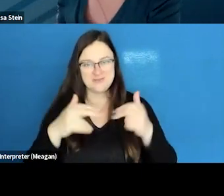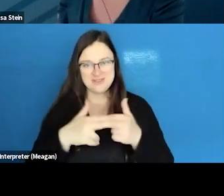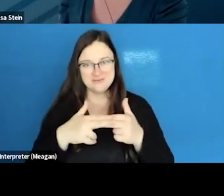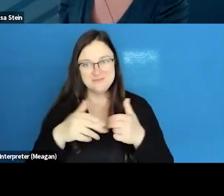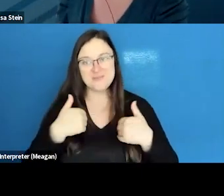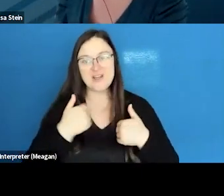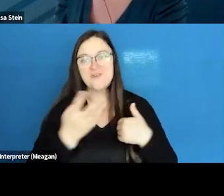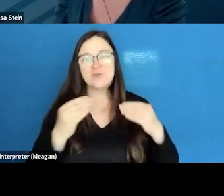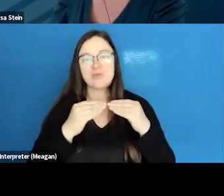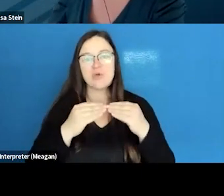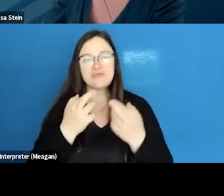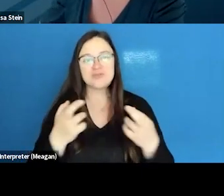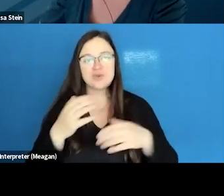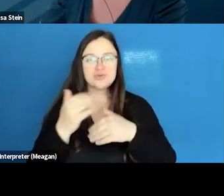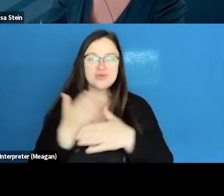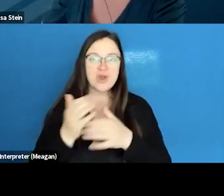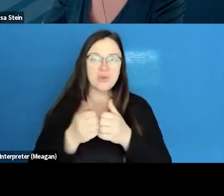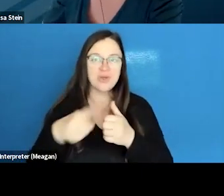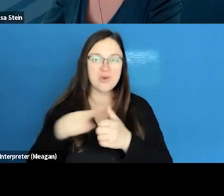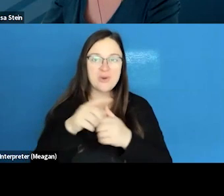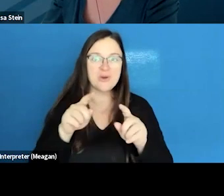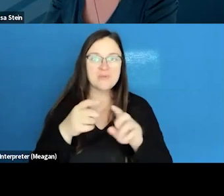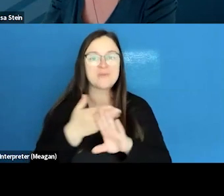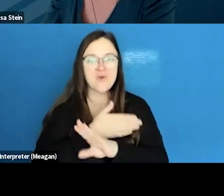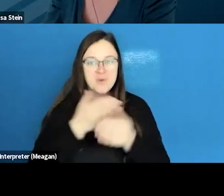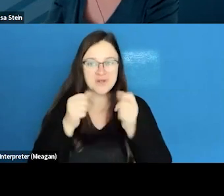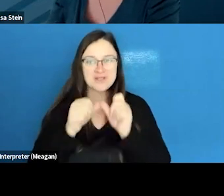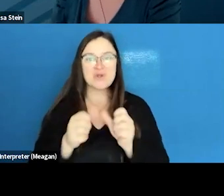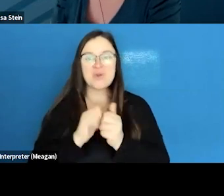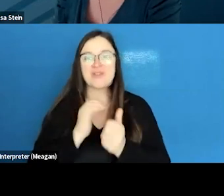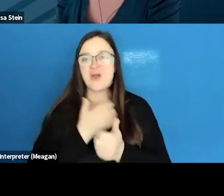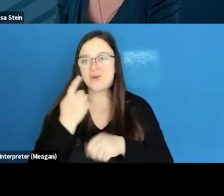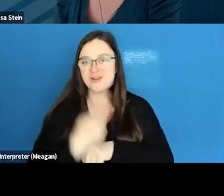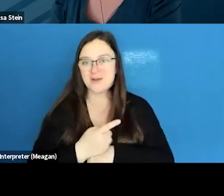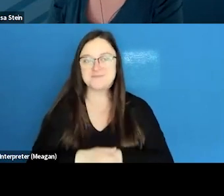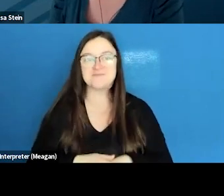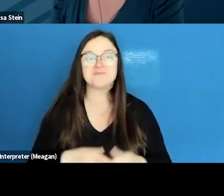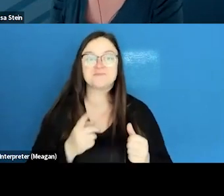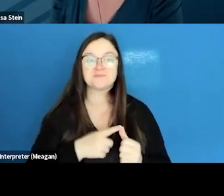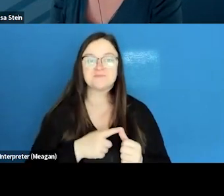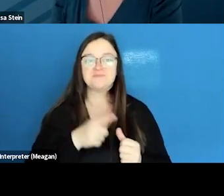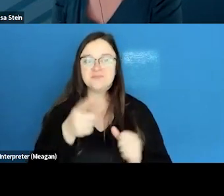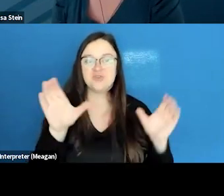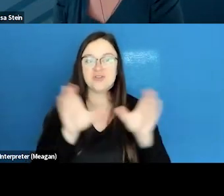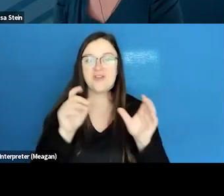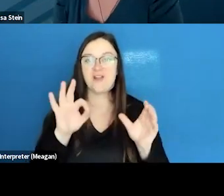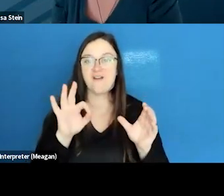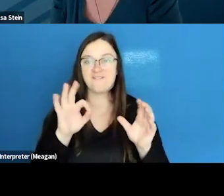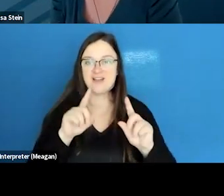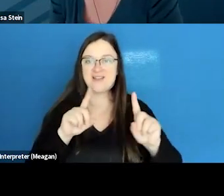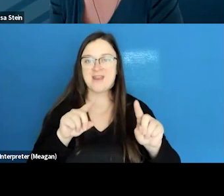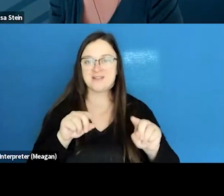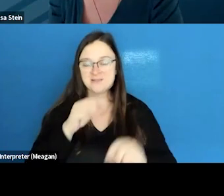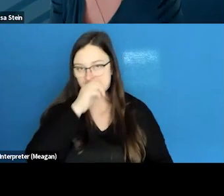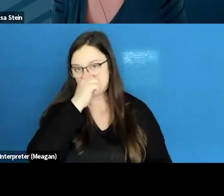more resources to share with you all before we move on with our day. First, the certificate of attendance. So there are some